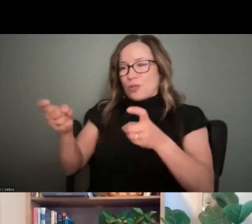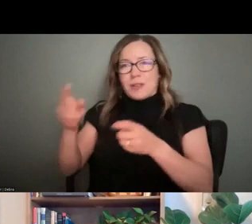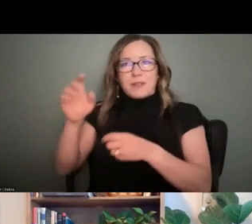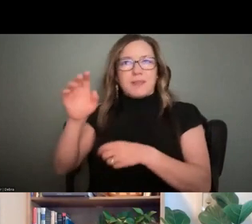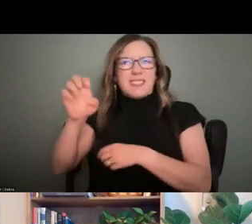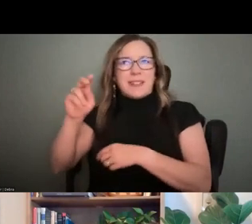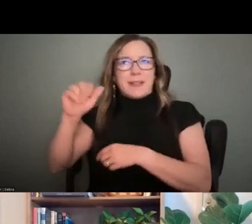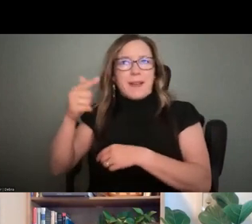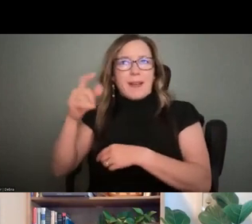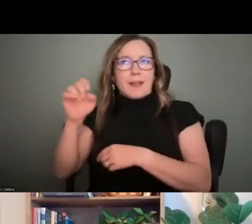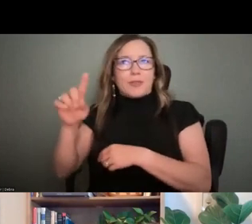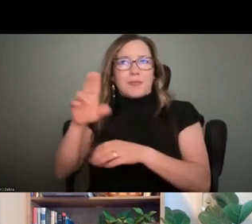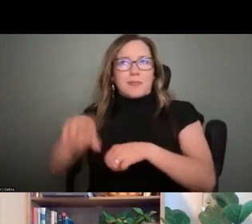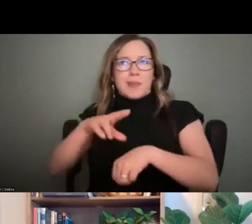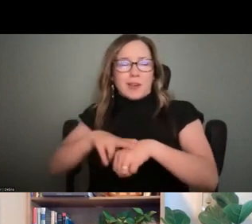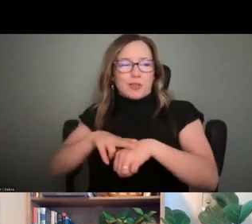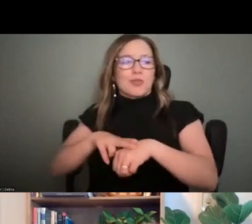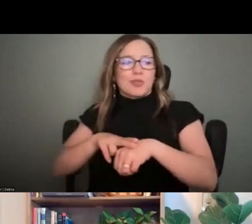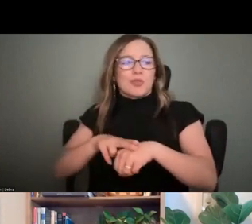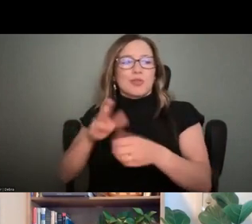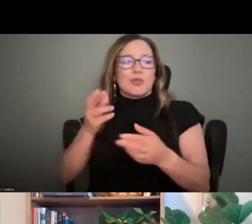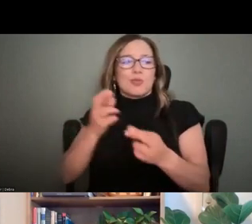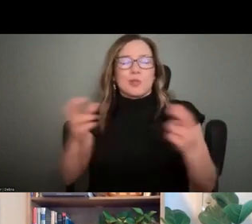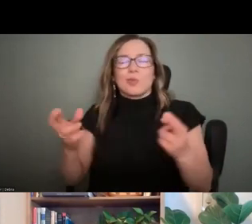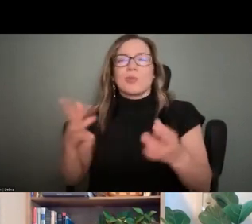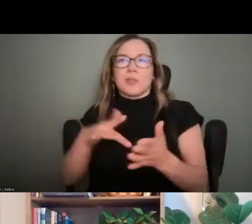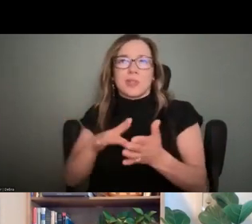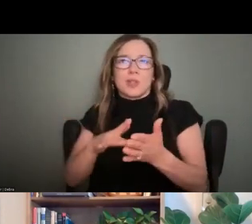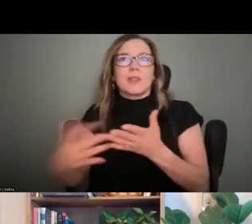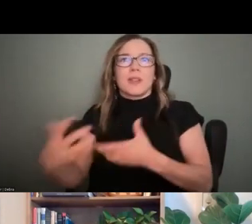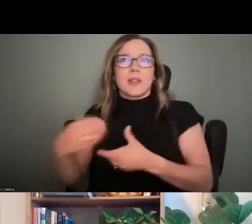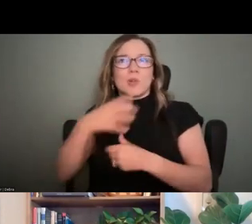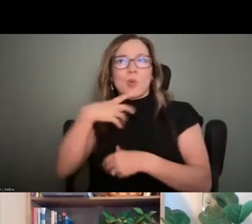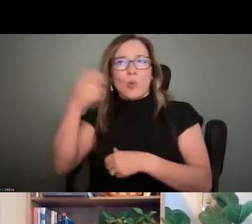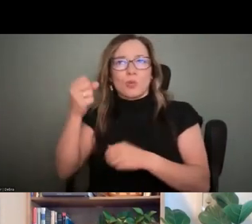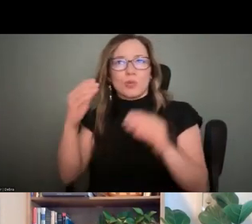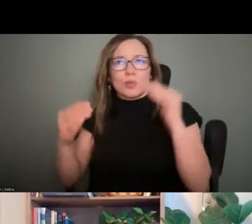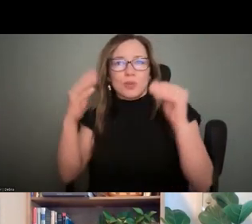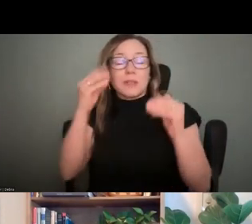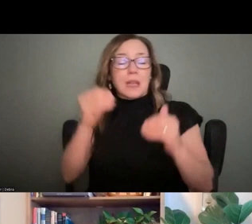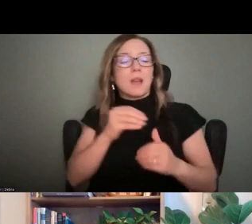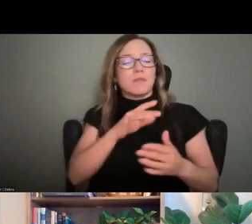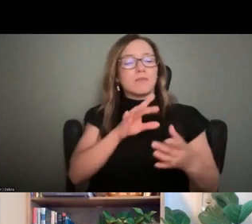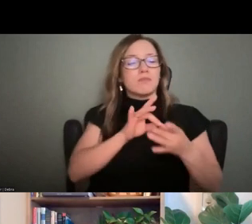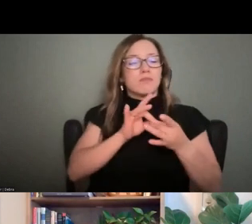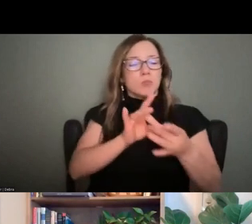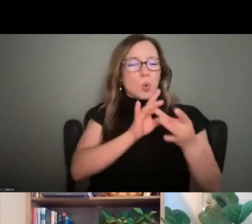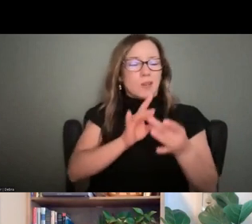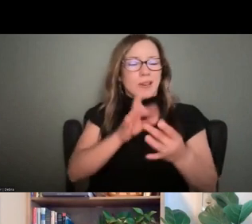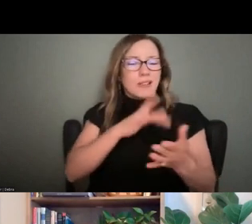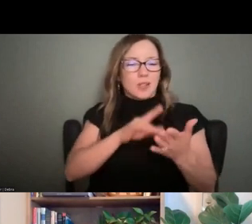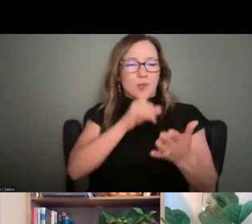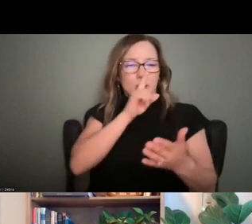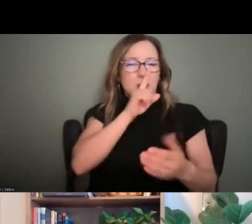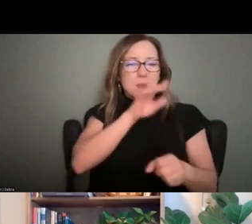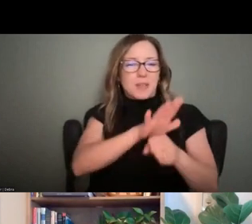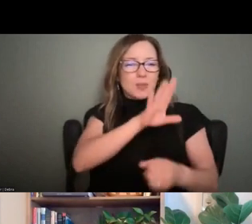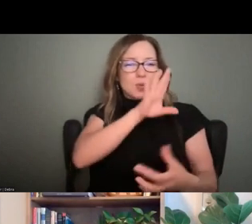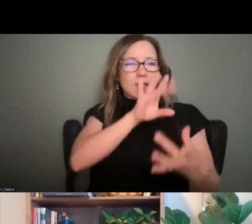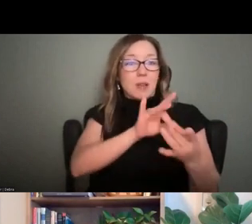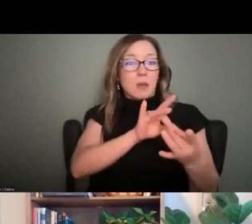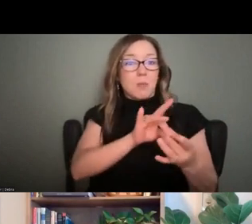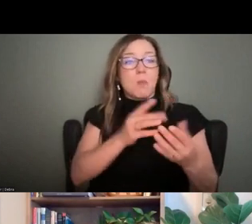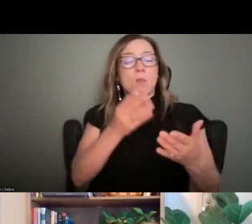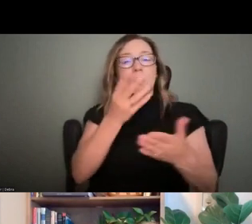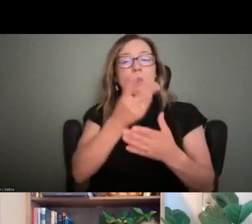National Resource Center for Engaging Older Adults, and serving as the Coordinating Center for Commit to Connect, both of which are funded by